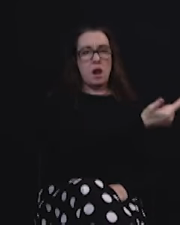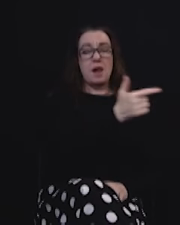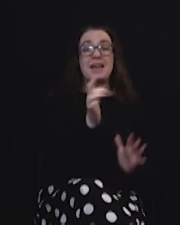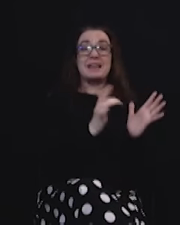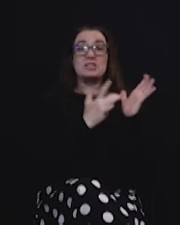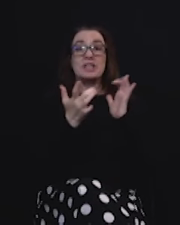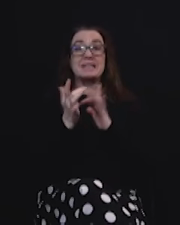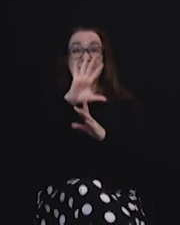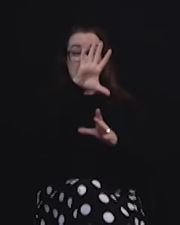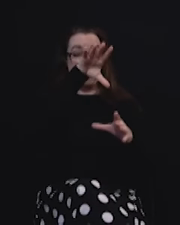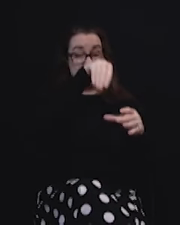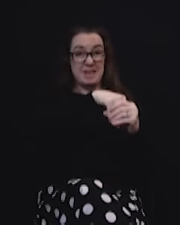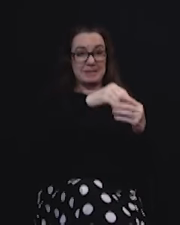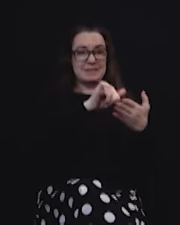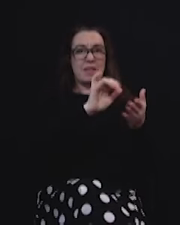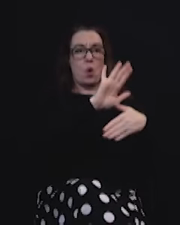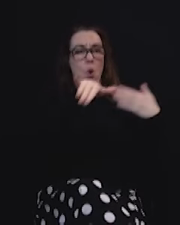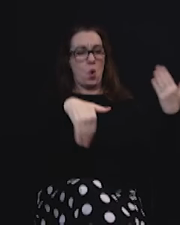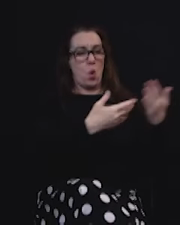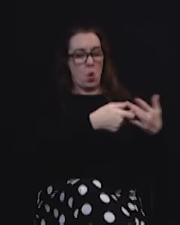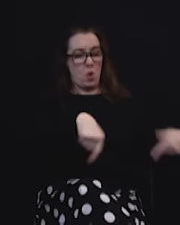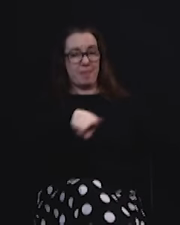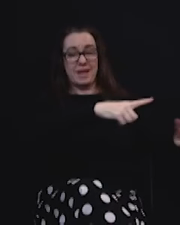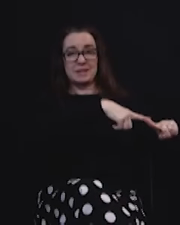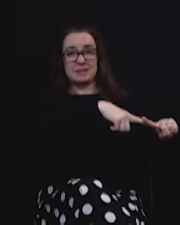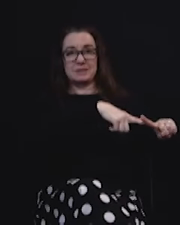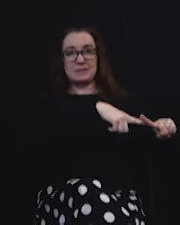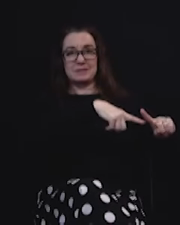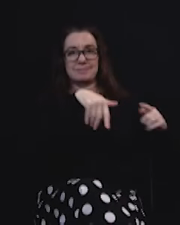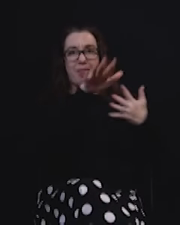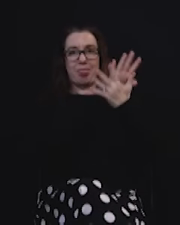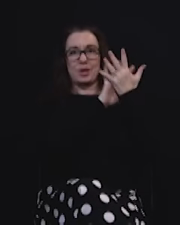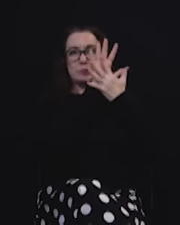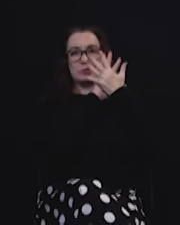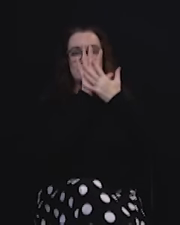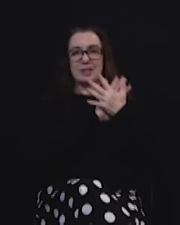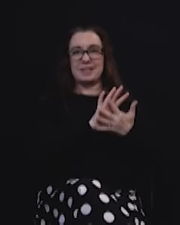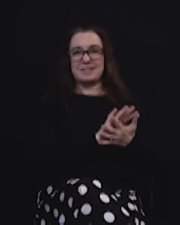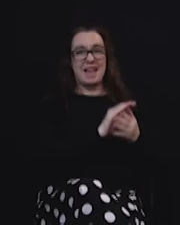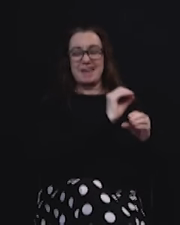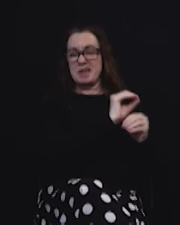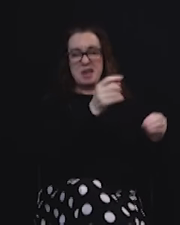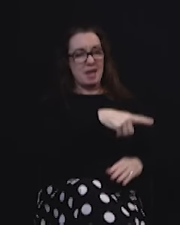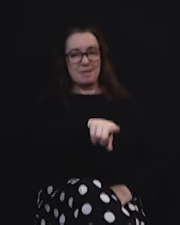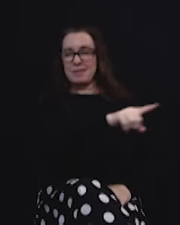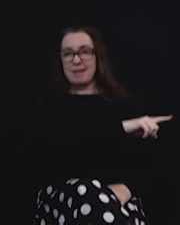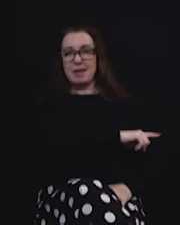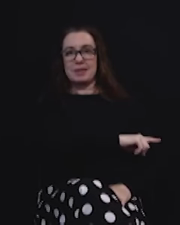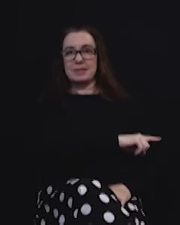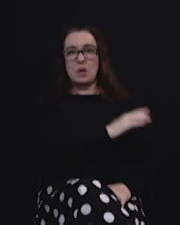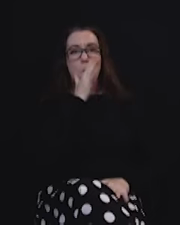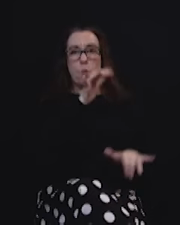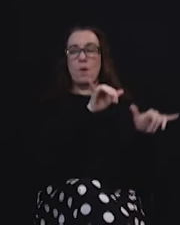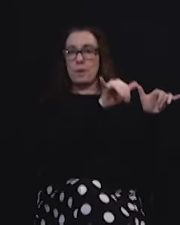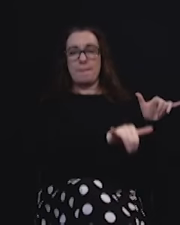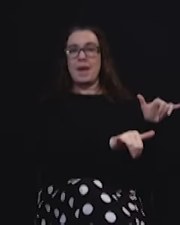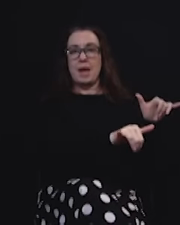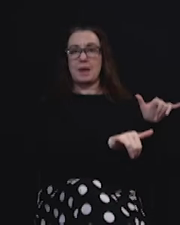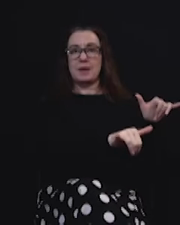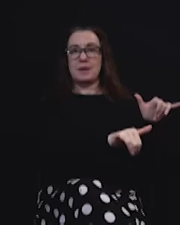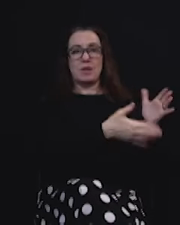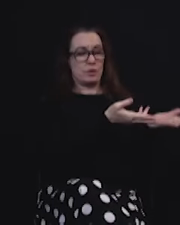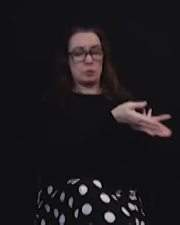the midst of all of that and says, this is all the illusion. None of this will remain. None of this is